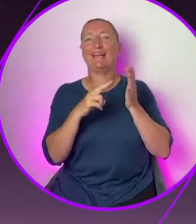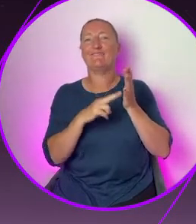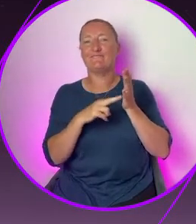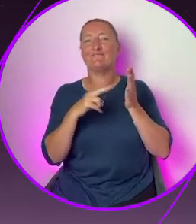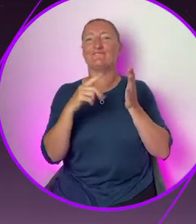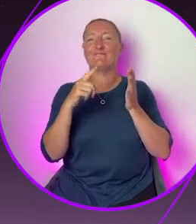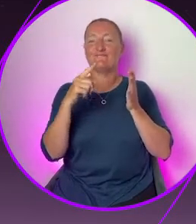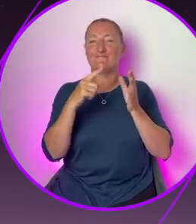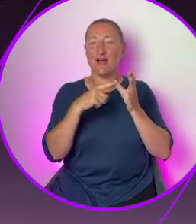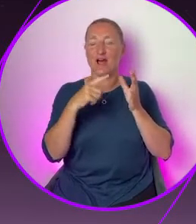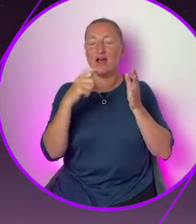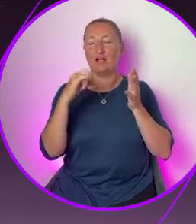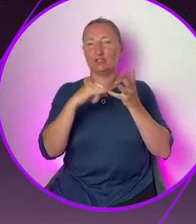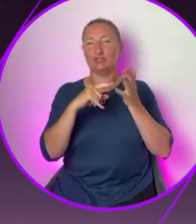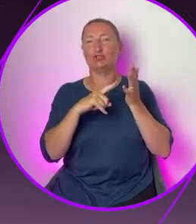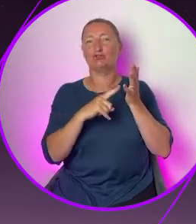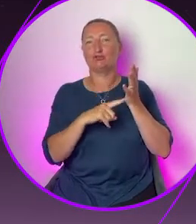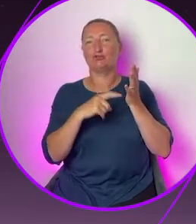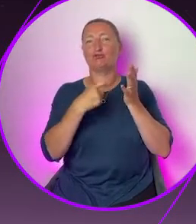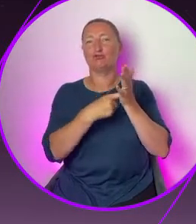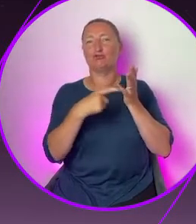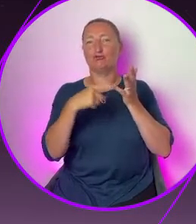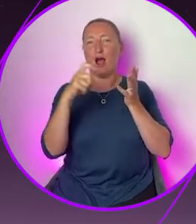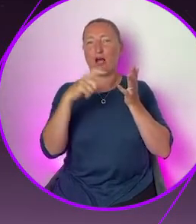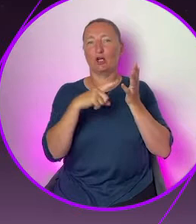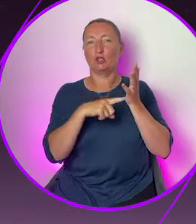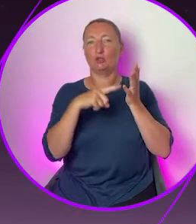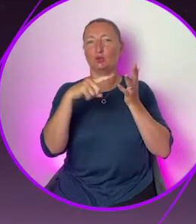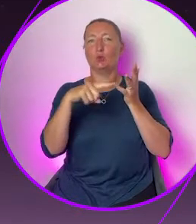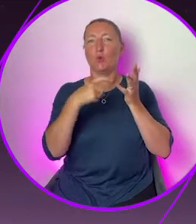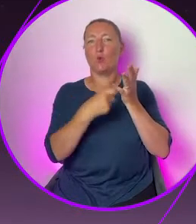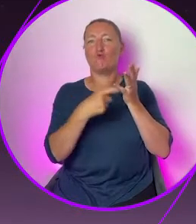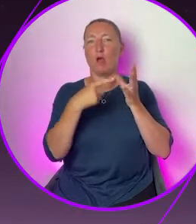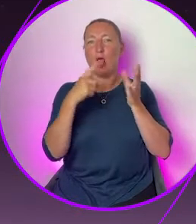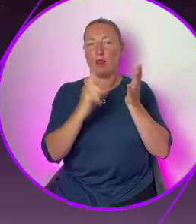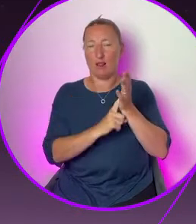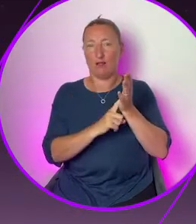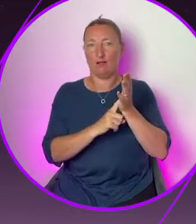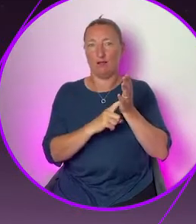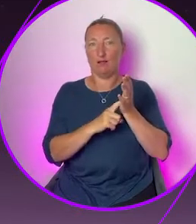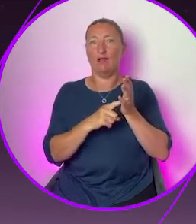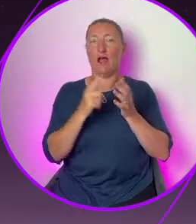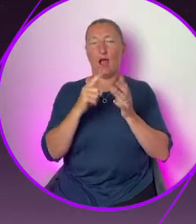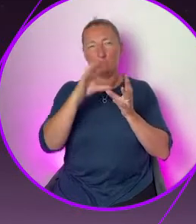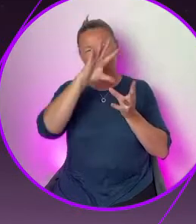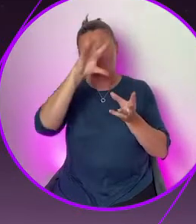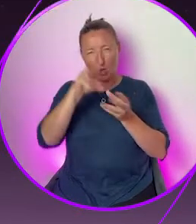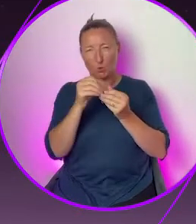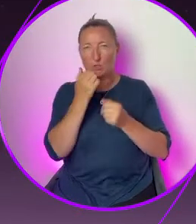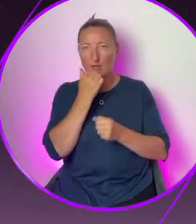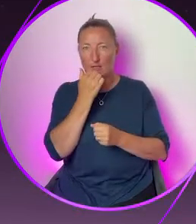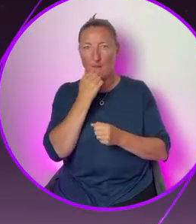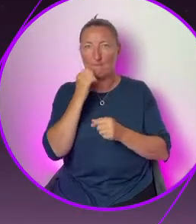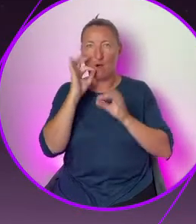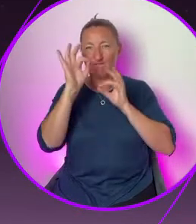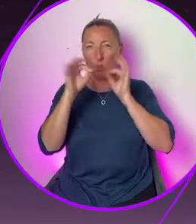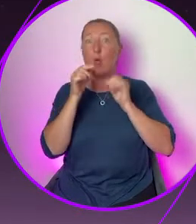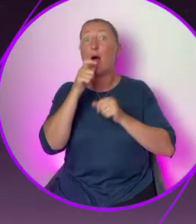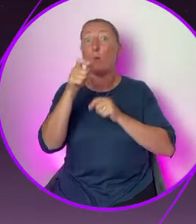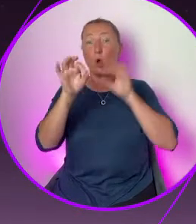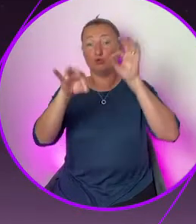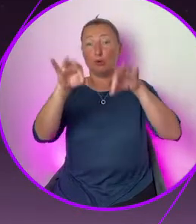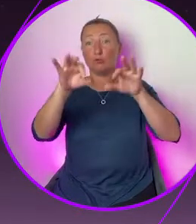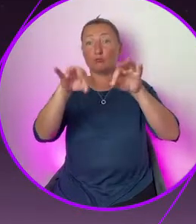recipients if you pop your answers in the chat, and we will reach out to you if you are close. So, the